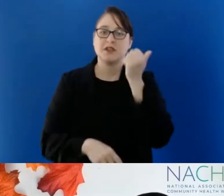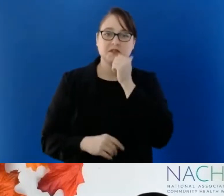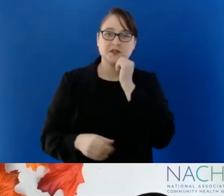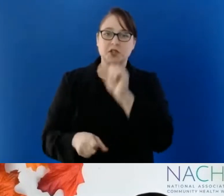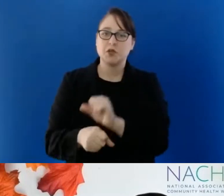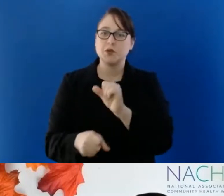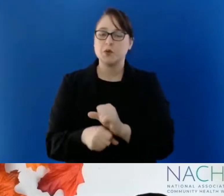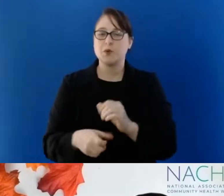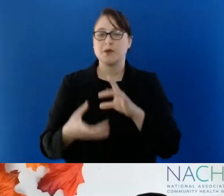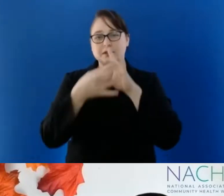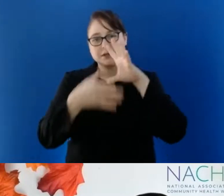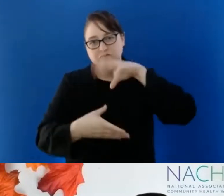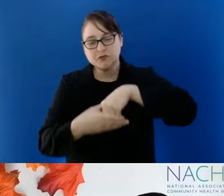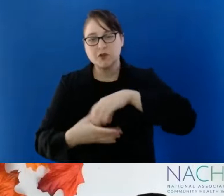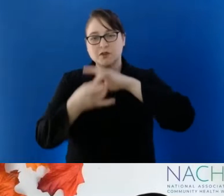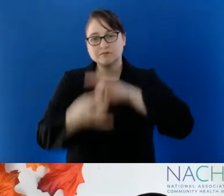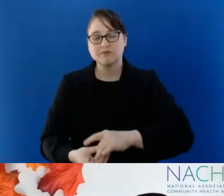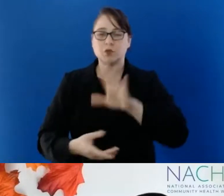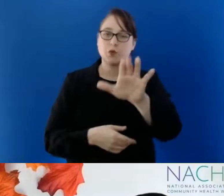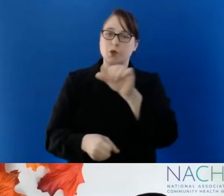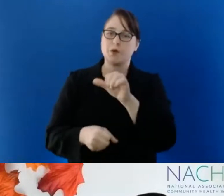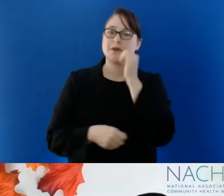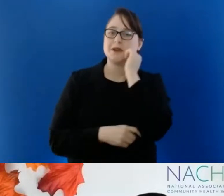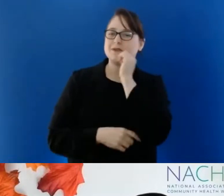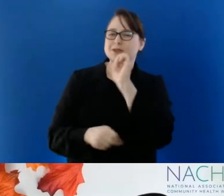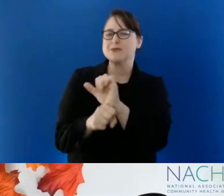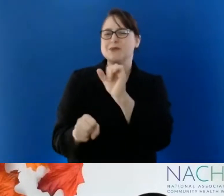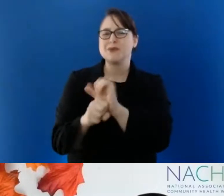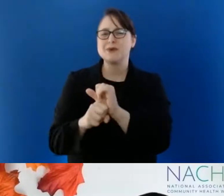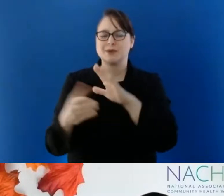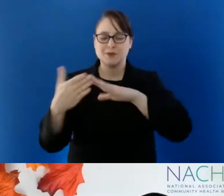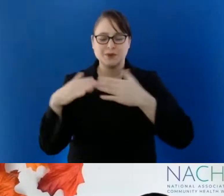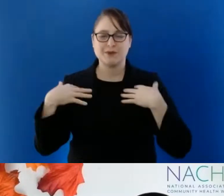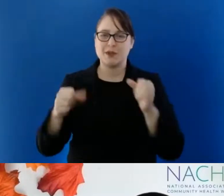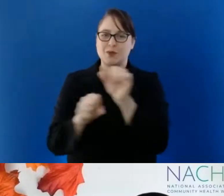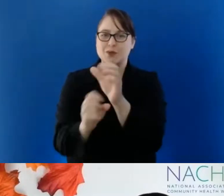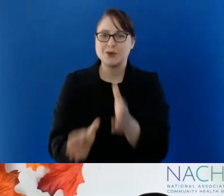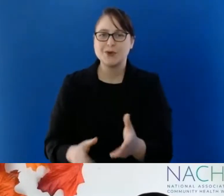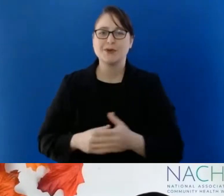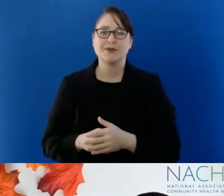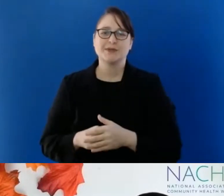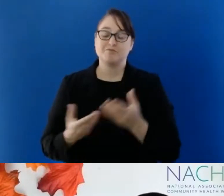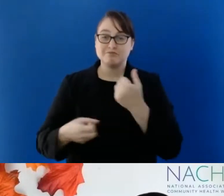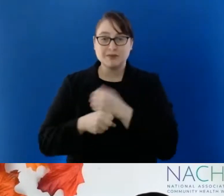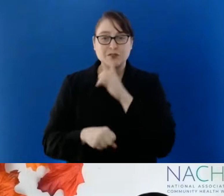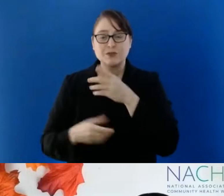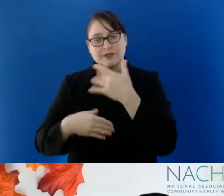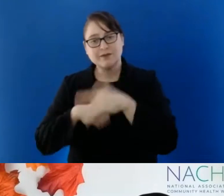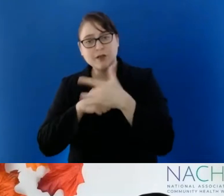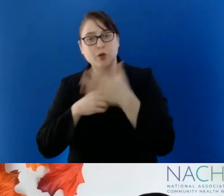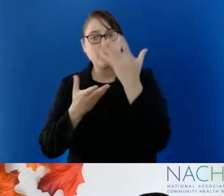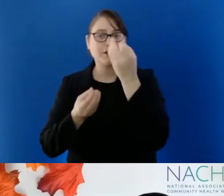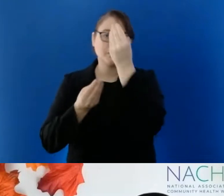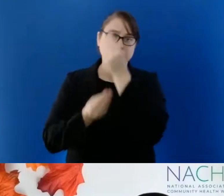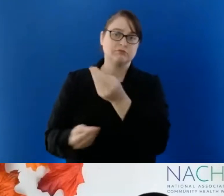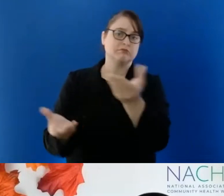health worker in our clinics. It's just another resource that we have available, and we want to make sure to get that information out there.